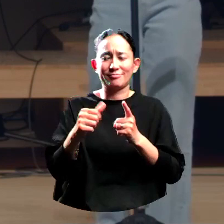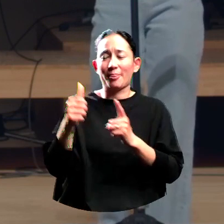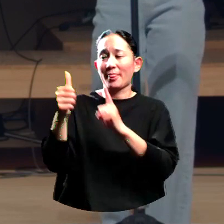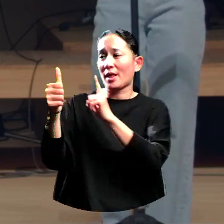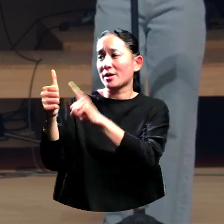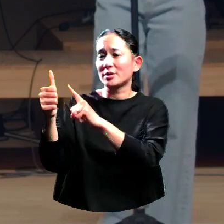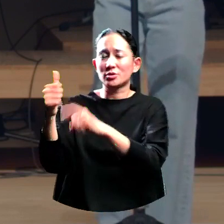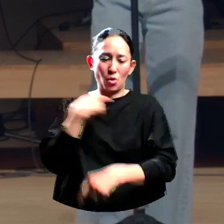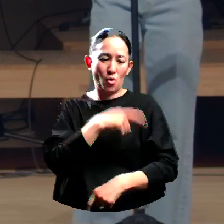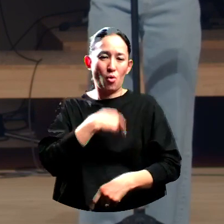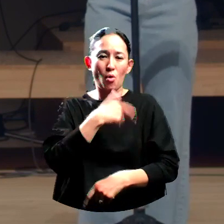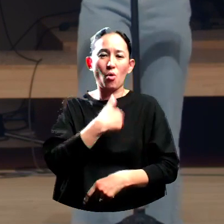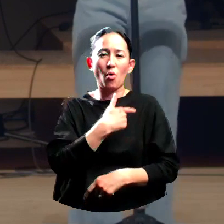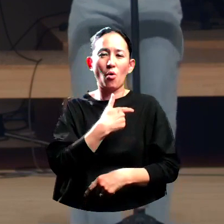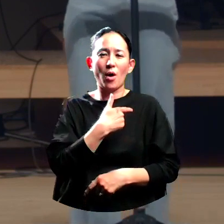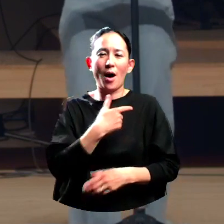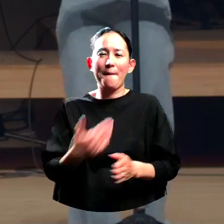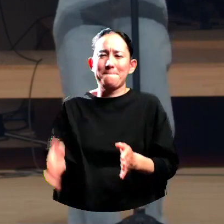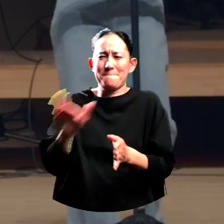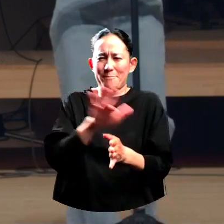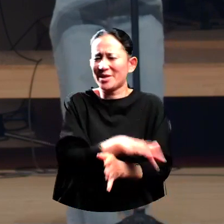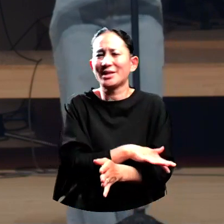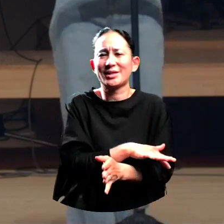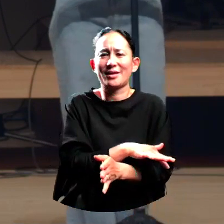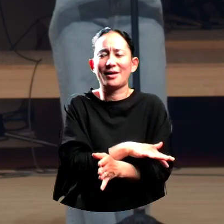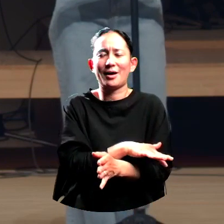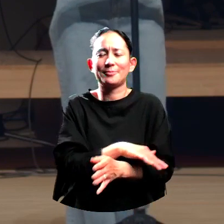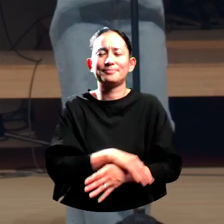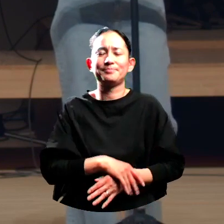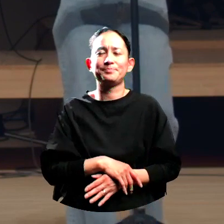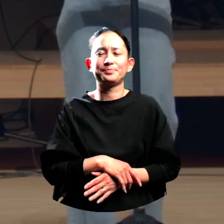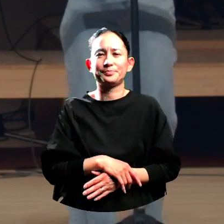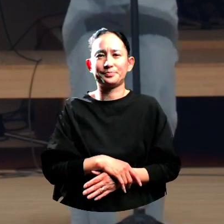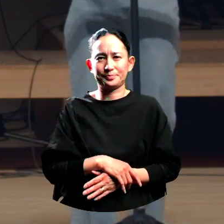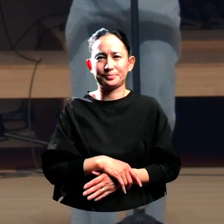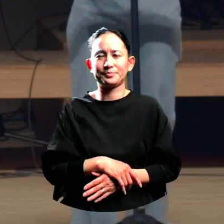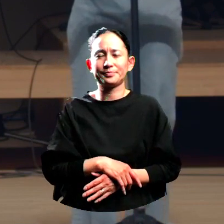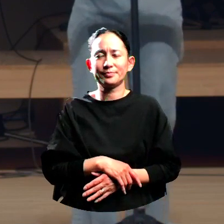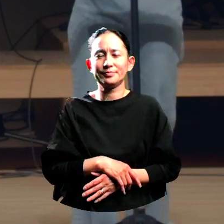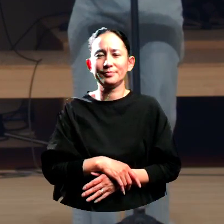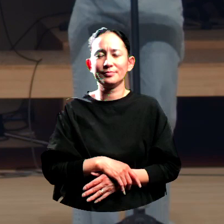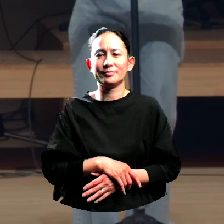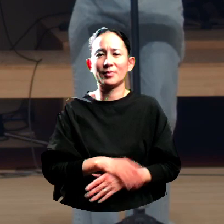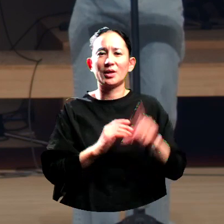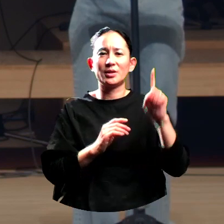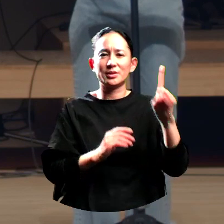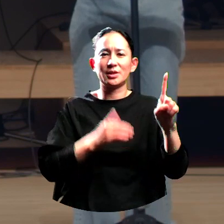from, oh sorry, this lyrics really captured his heart.